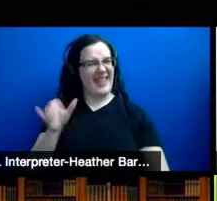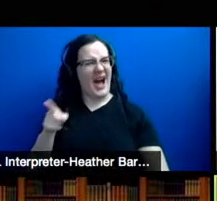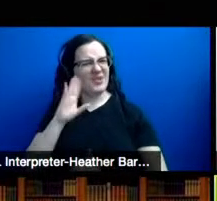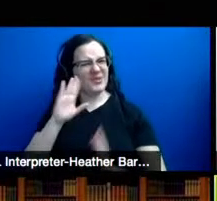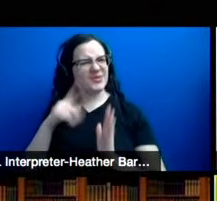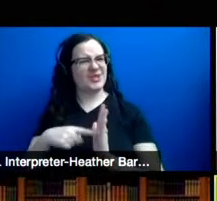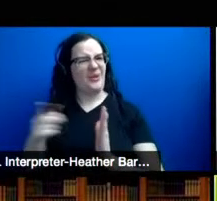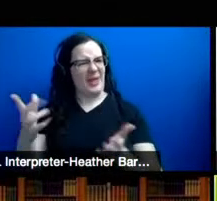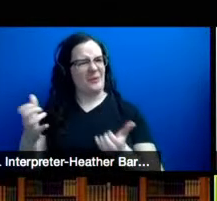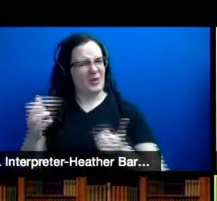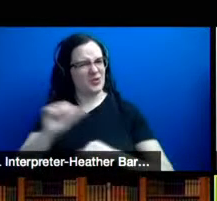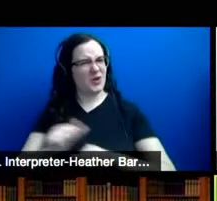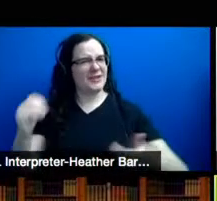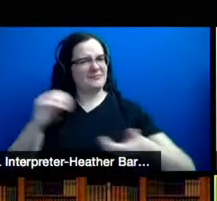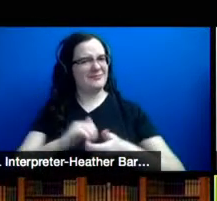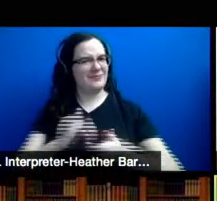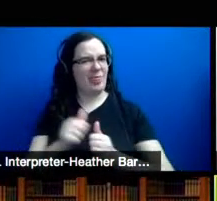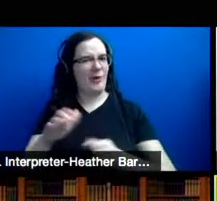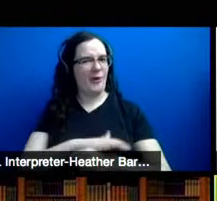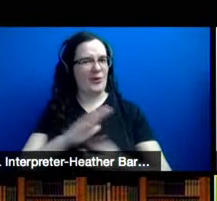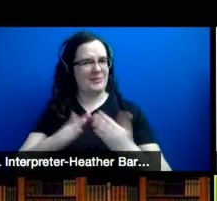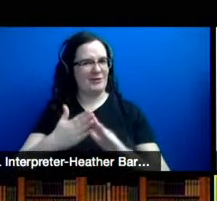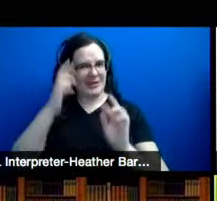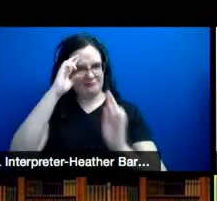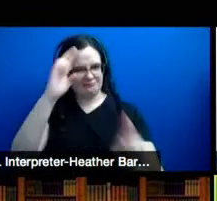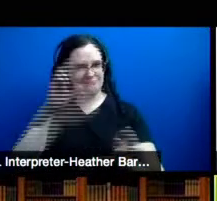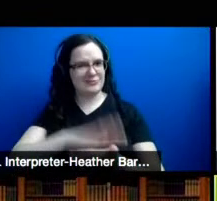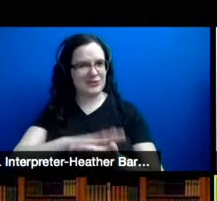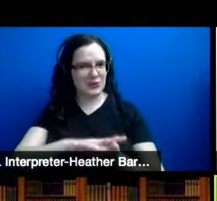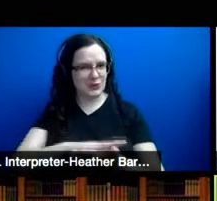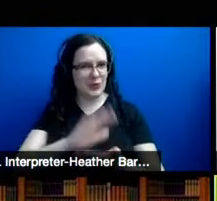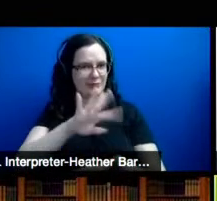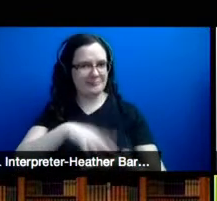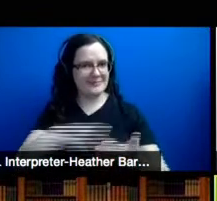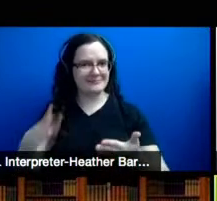with the whole community. Thanks.